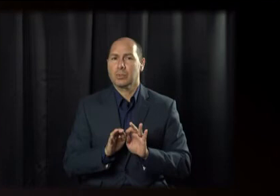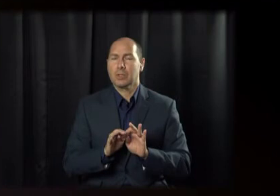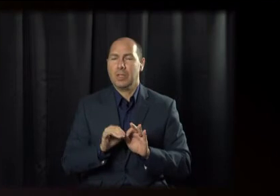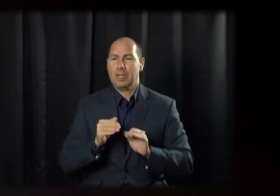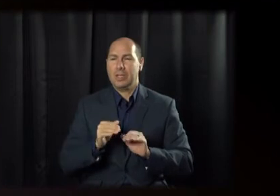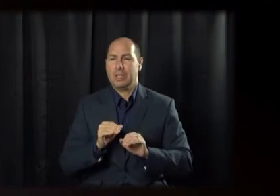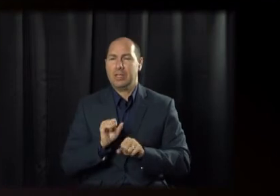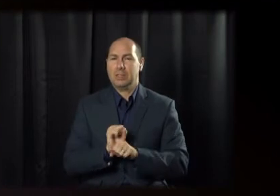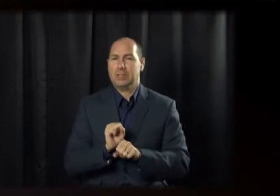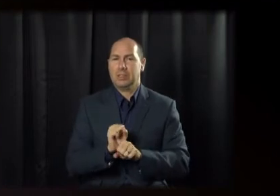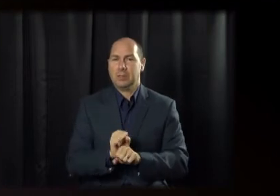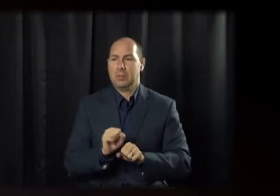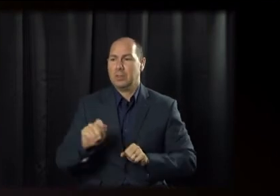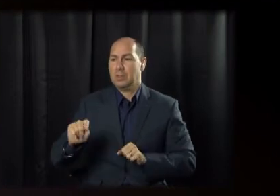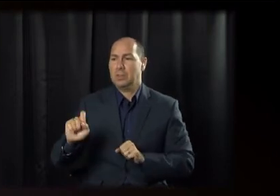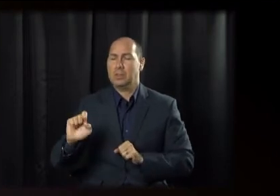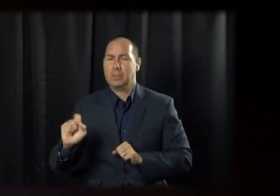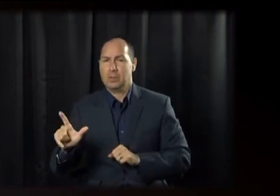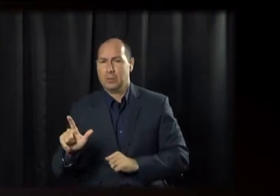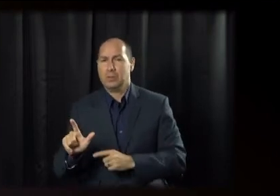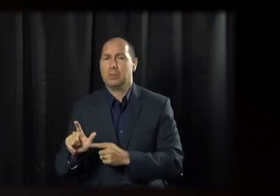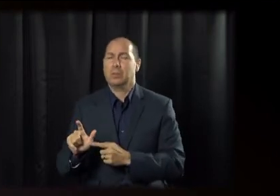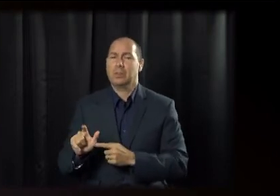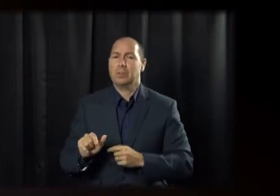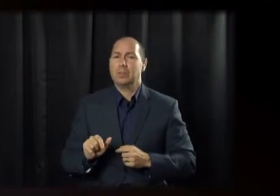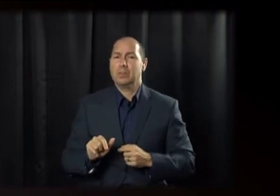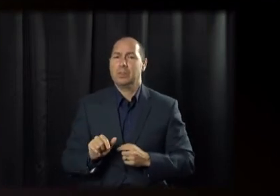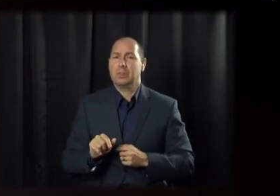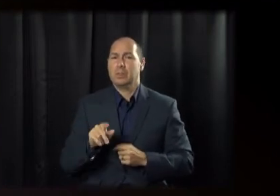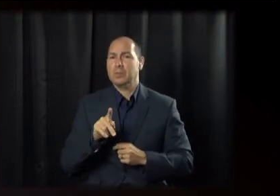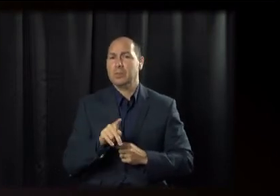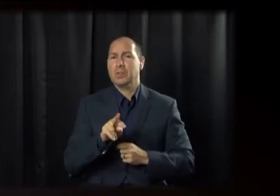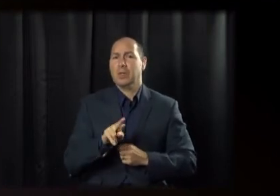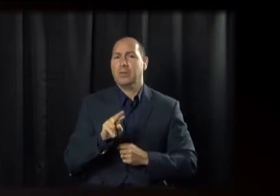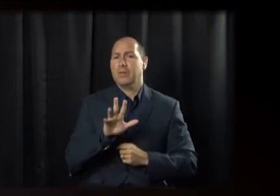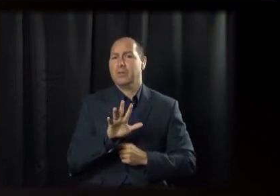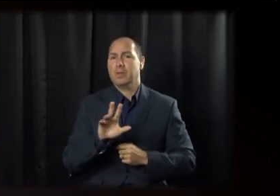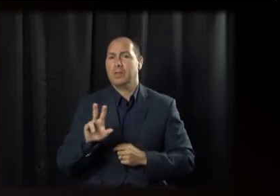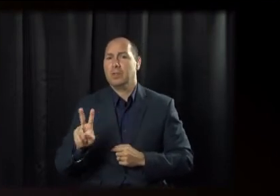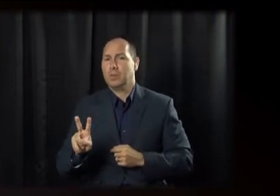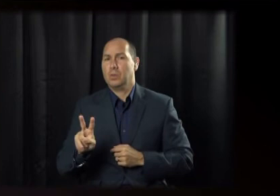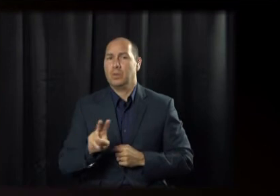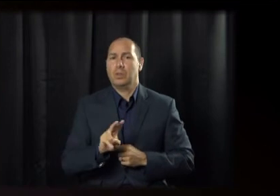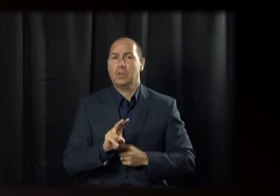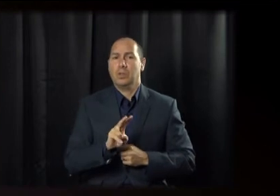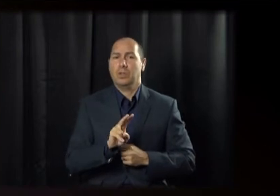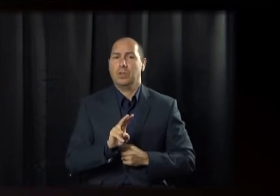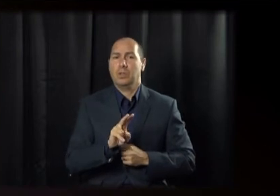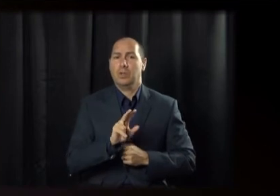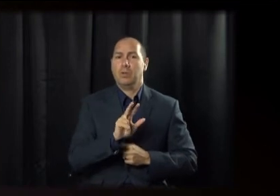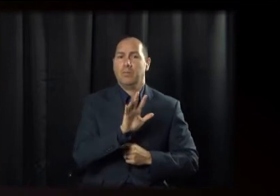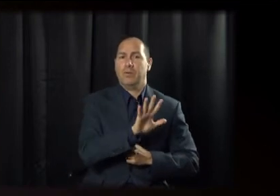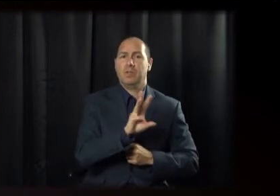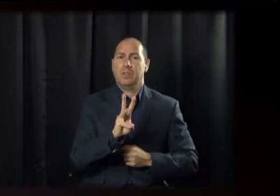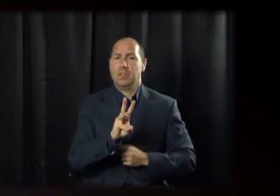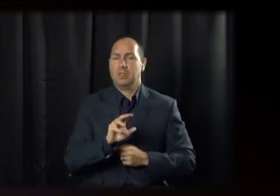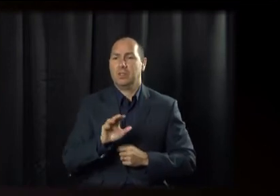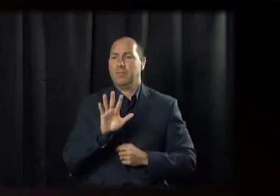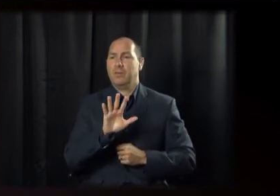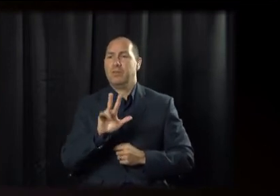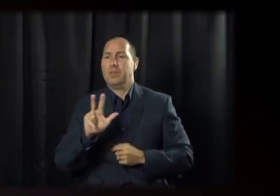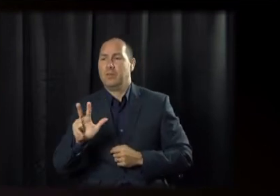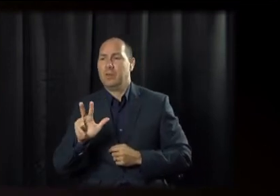operations between toll roads, which includes PR 52, PR 66, PR 53, and PR